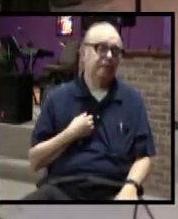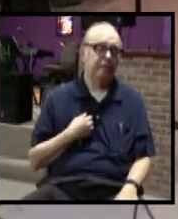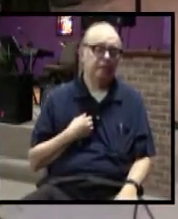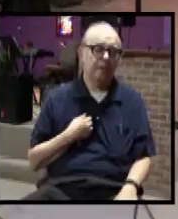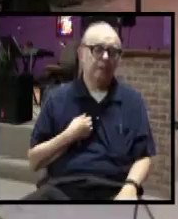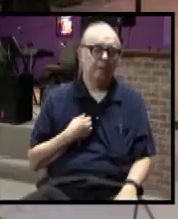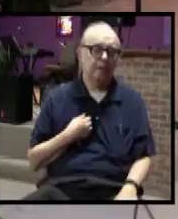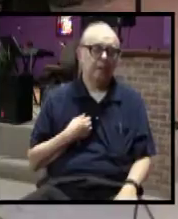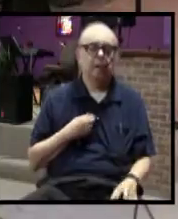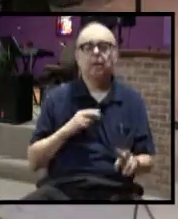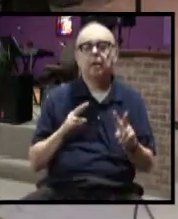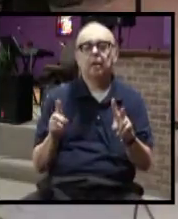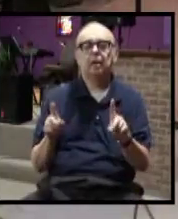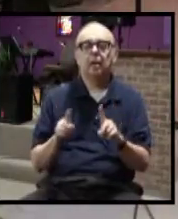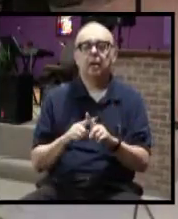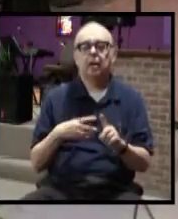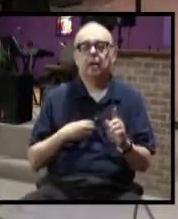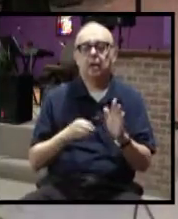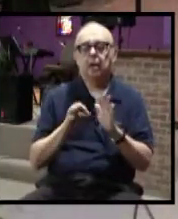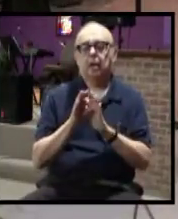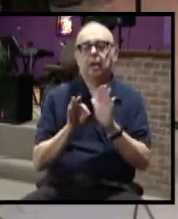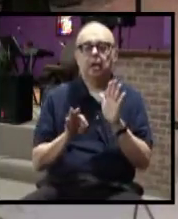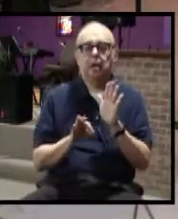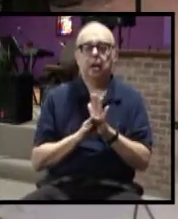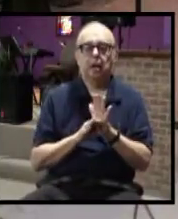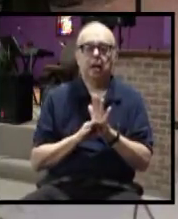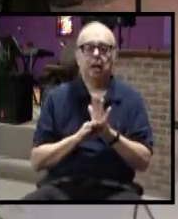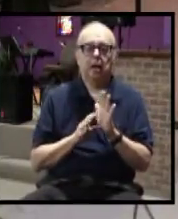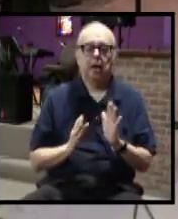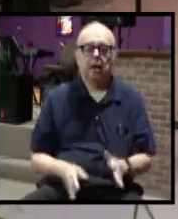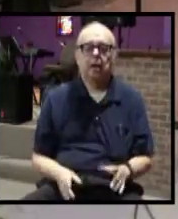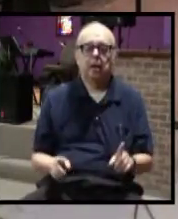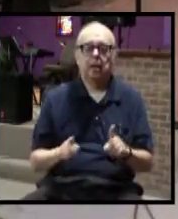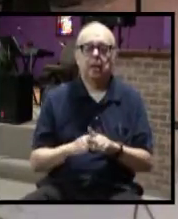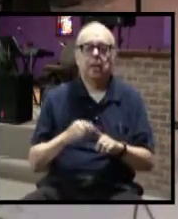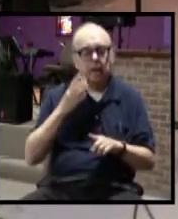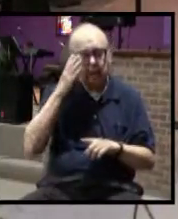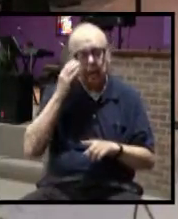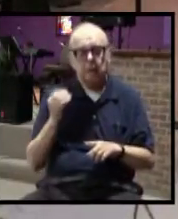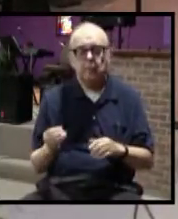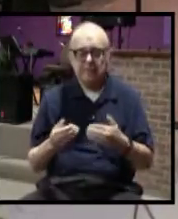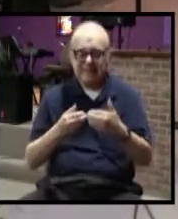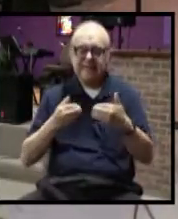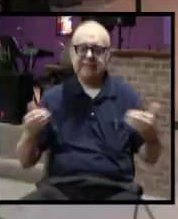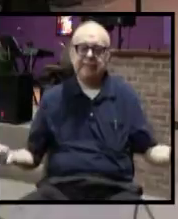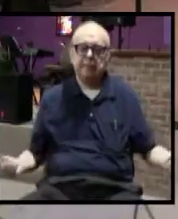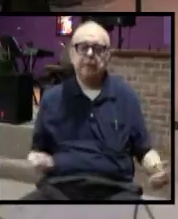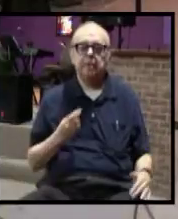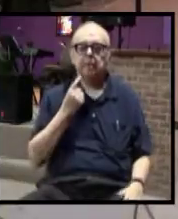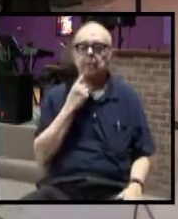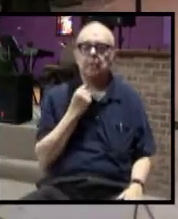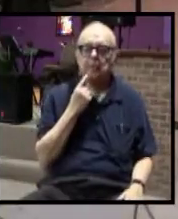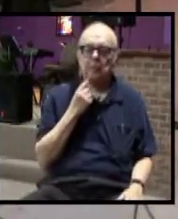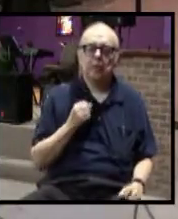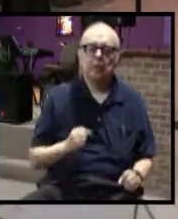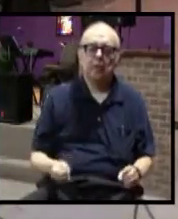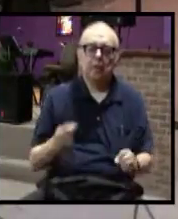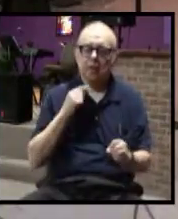To me, I visualize it as the leprosy, the leper was like Moses parting the Red Sea.